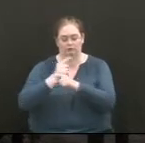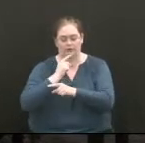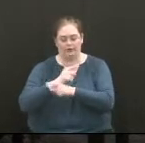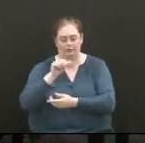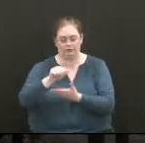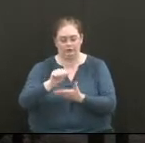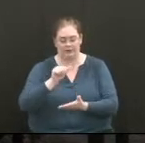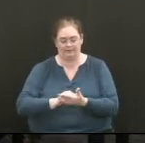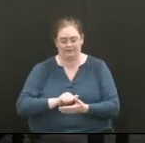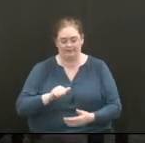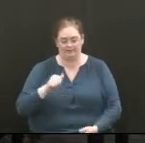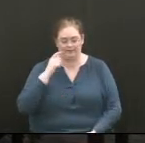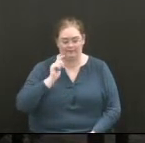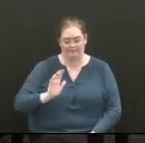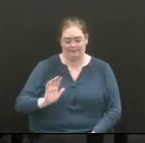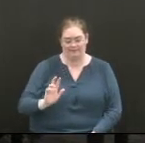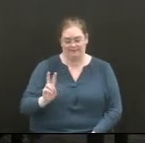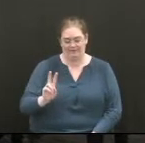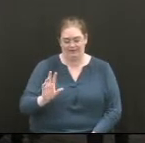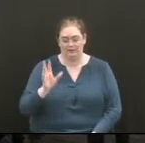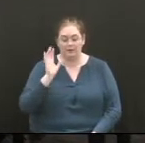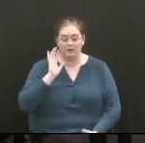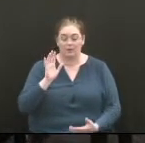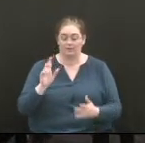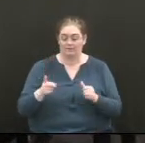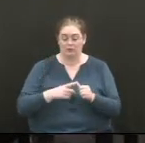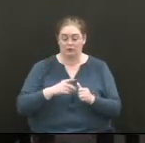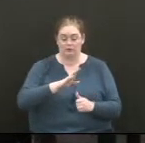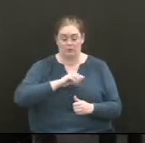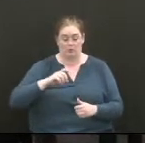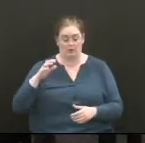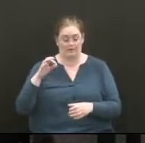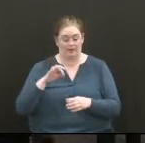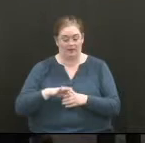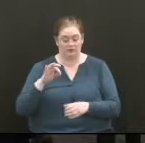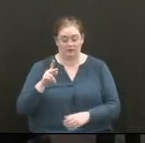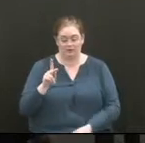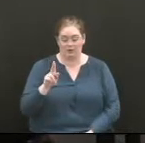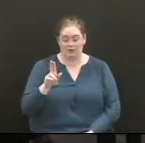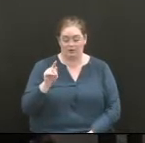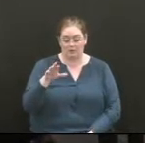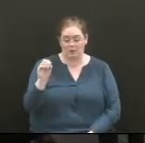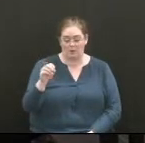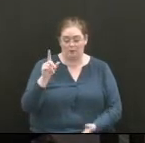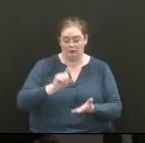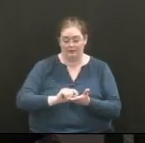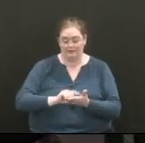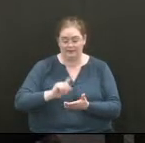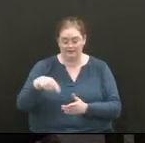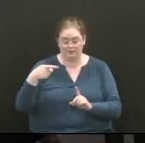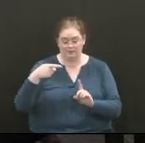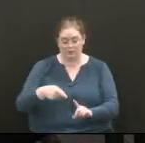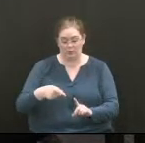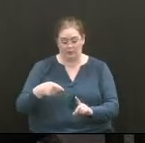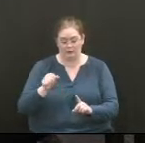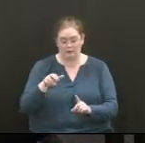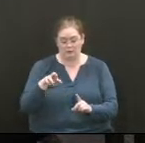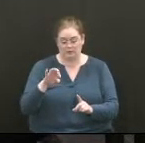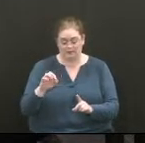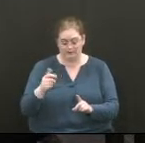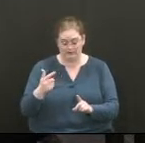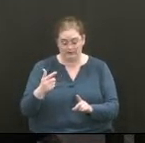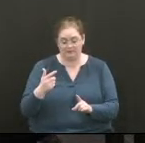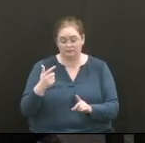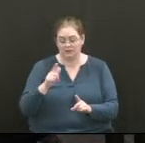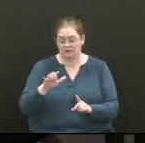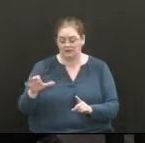First thing we have is number 13, the Board of Elections with Cutco Printing, a division of Single Point Sourcing, LLC, rescinding the